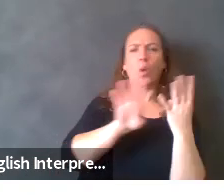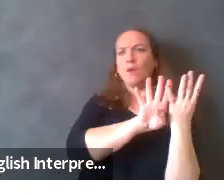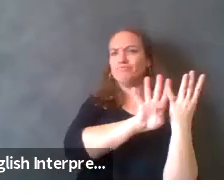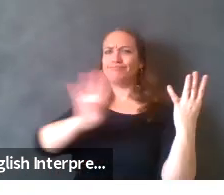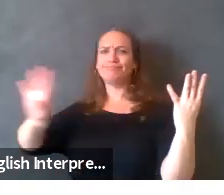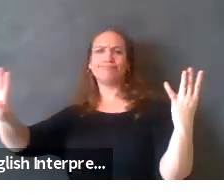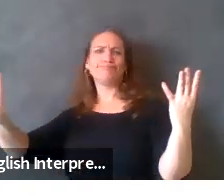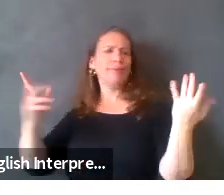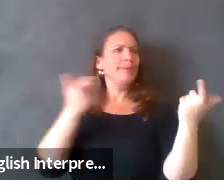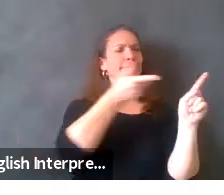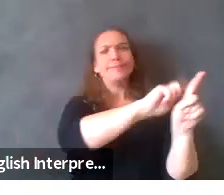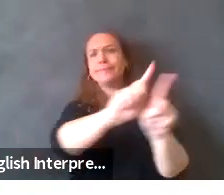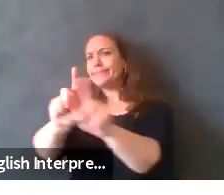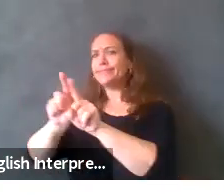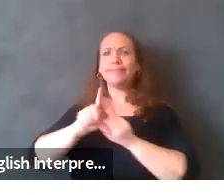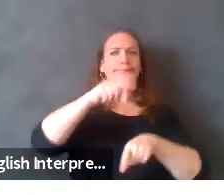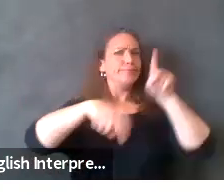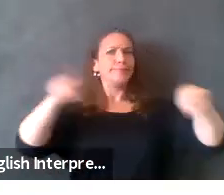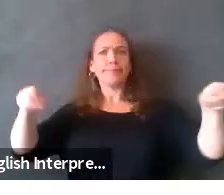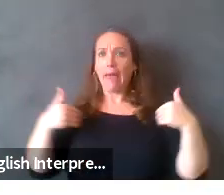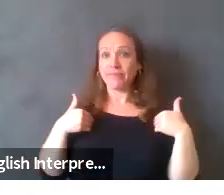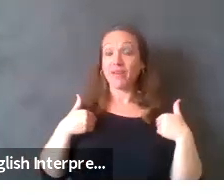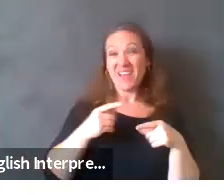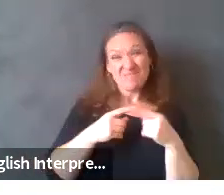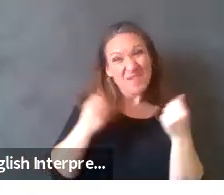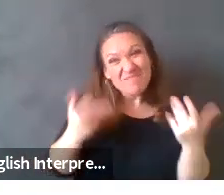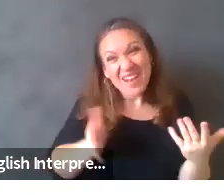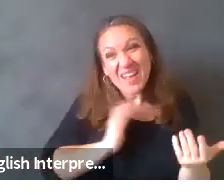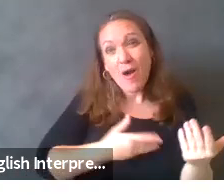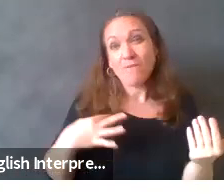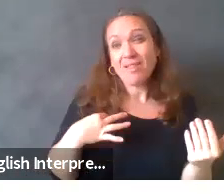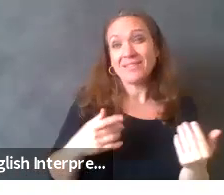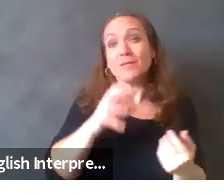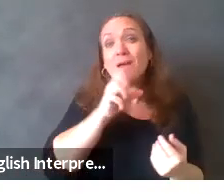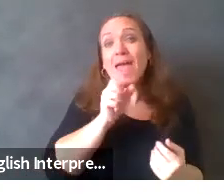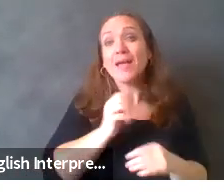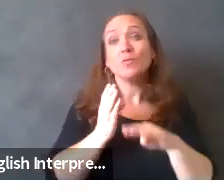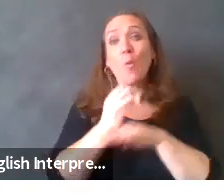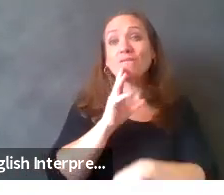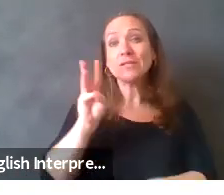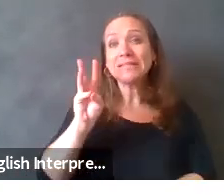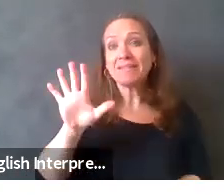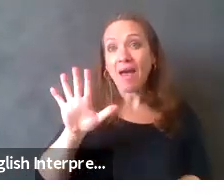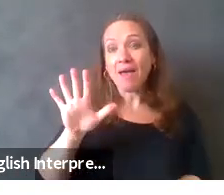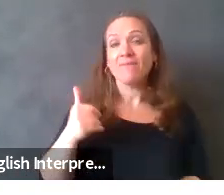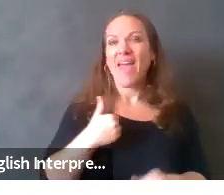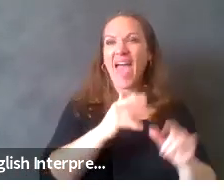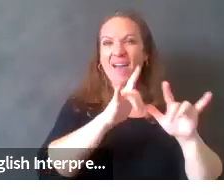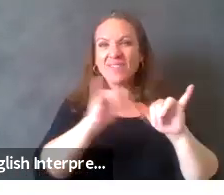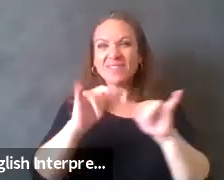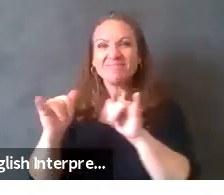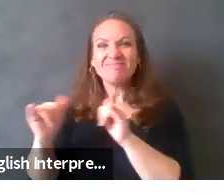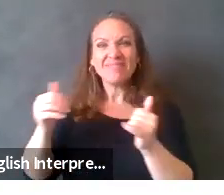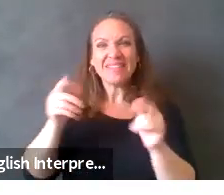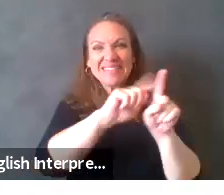volunteers are over 65, have comorbidities, as you hear about on all the media, that make them more at